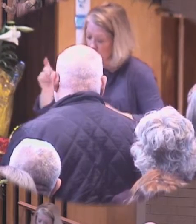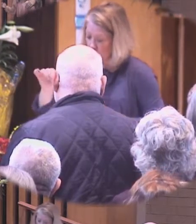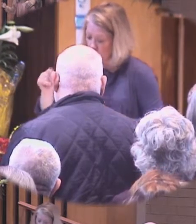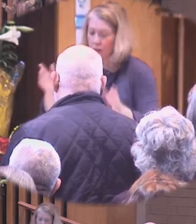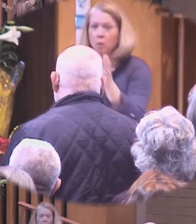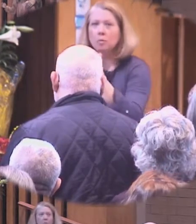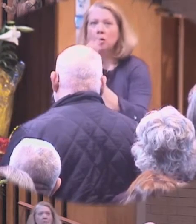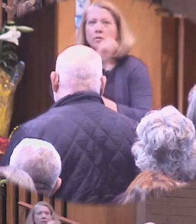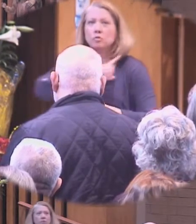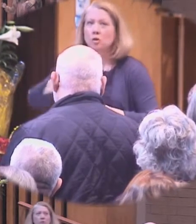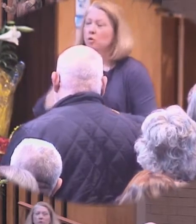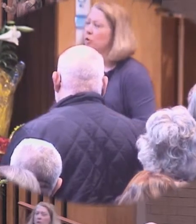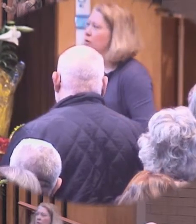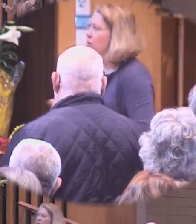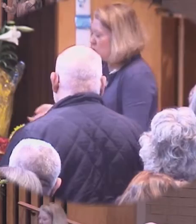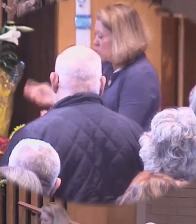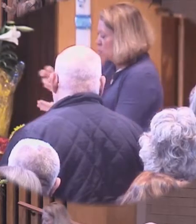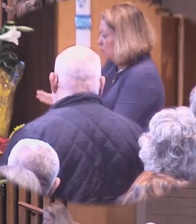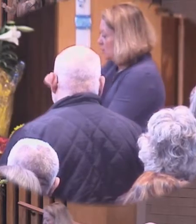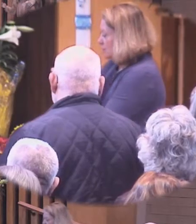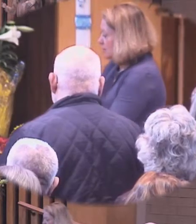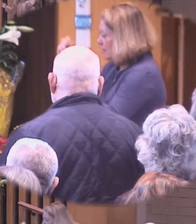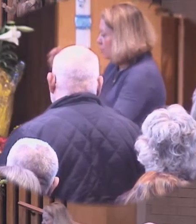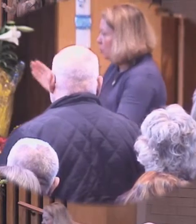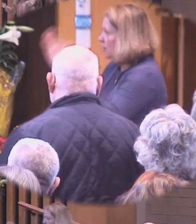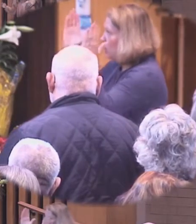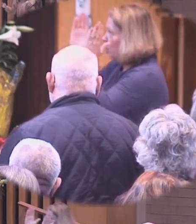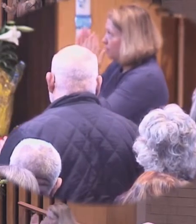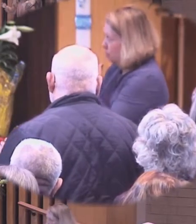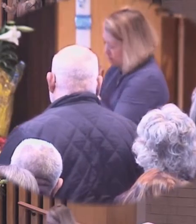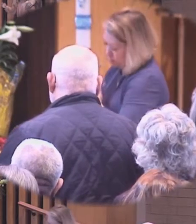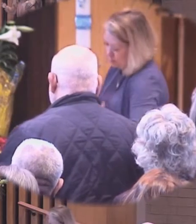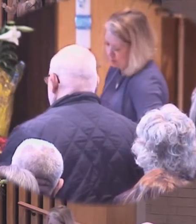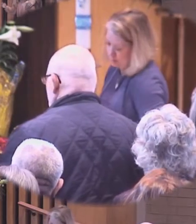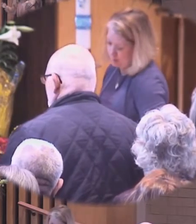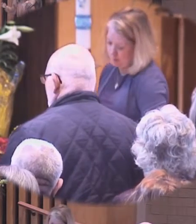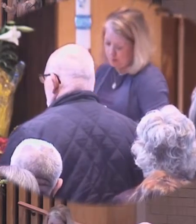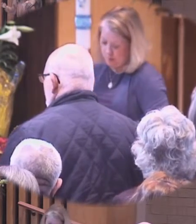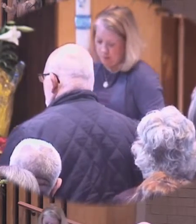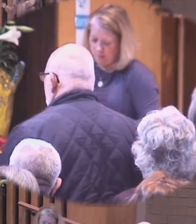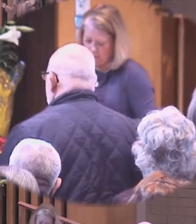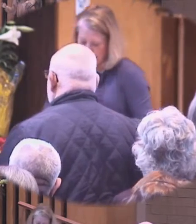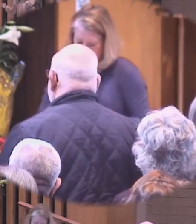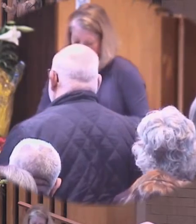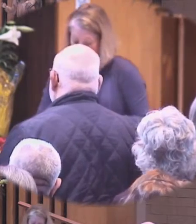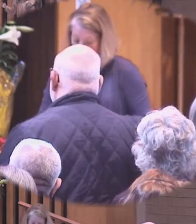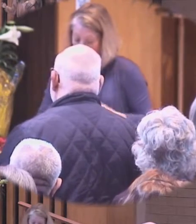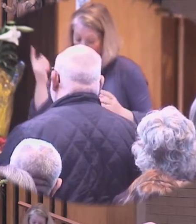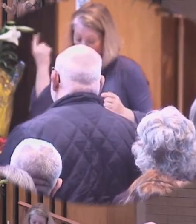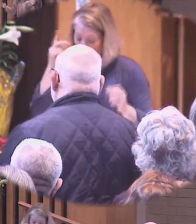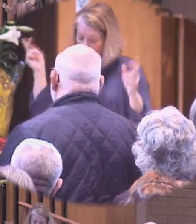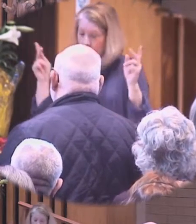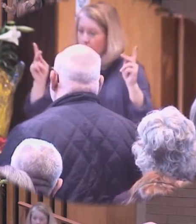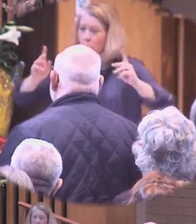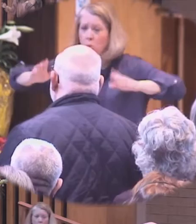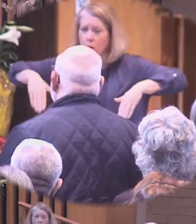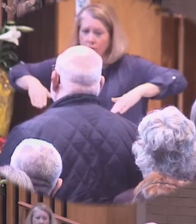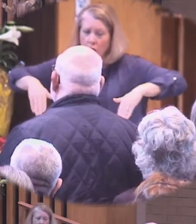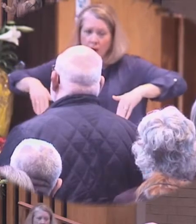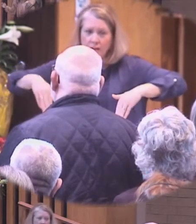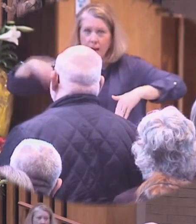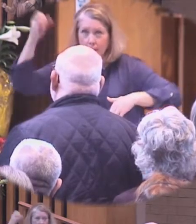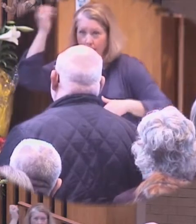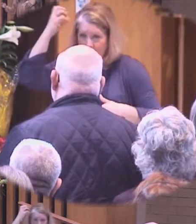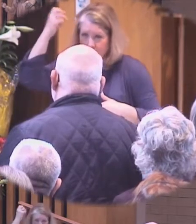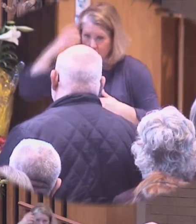the Lord. Risen Savior, hear our prayer. For those who have not been baptized into